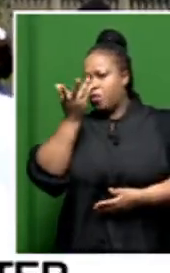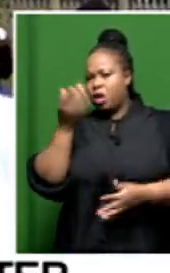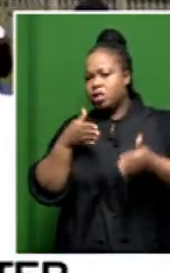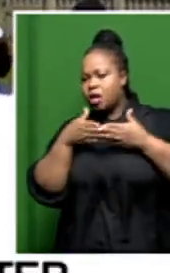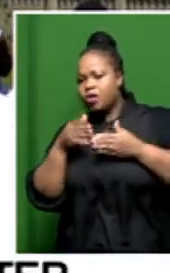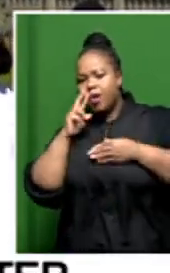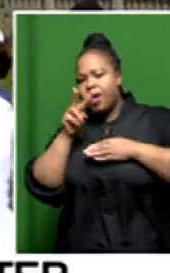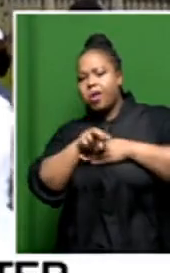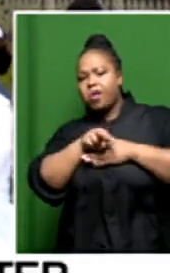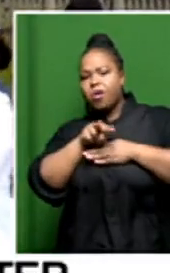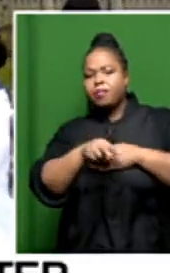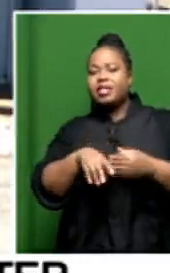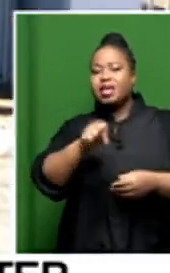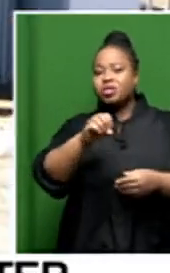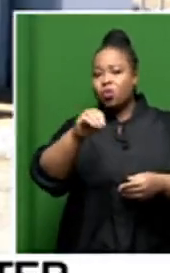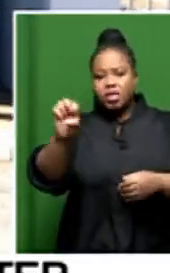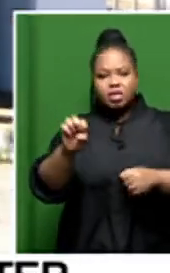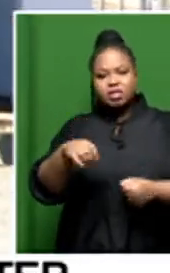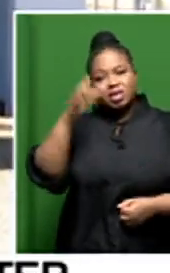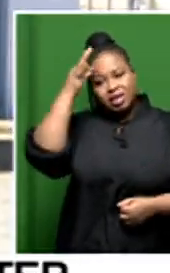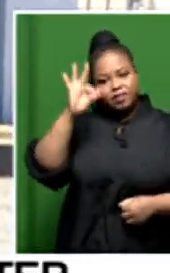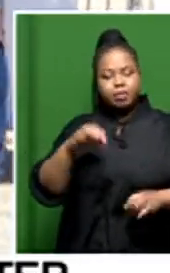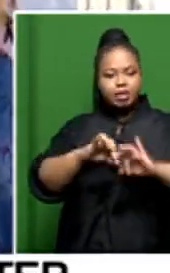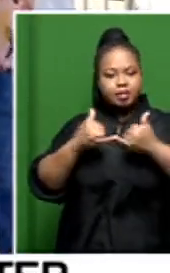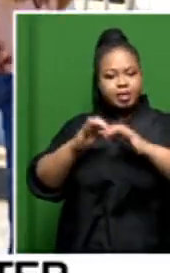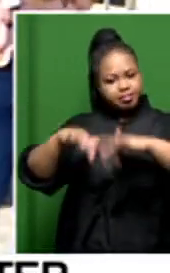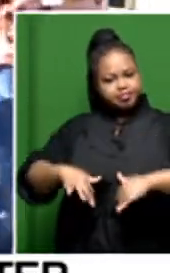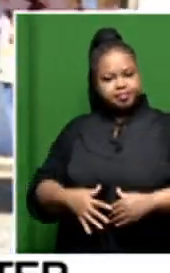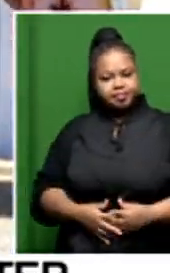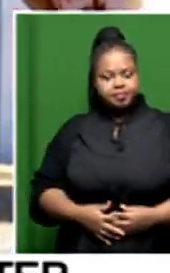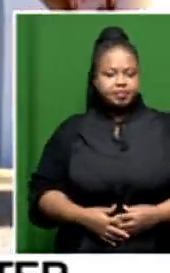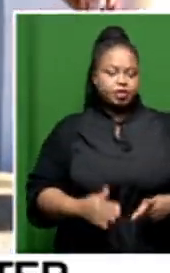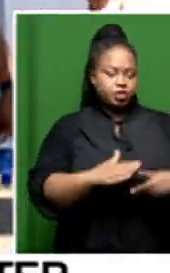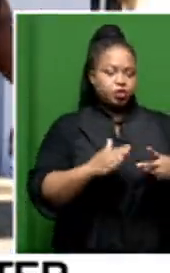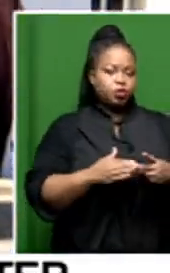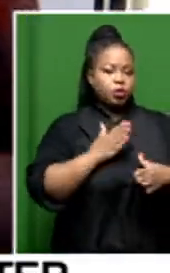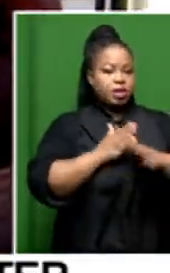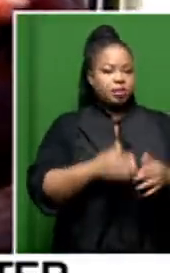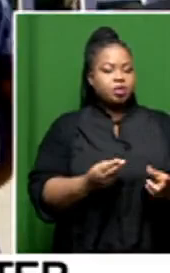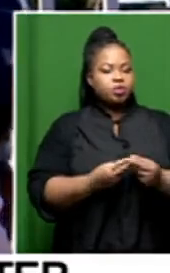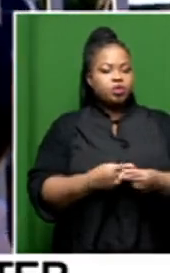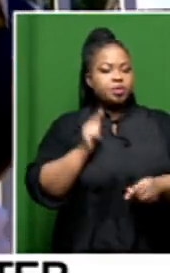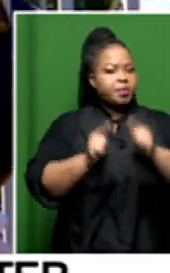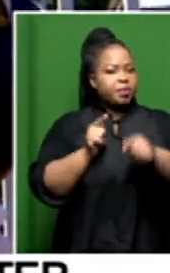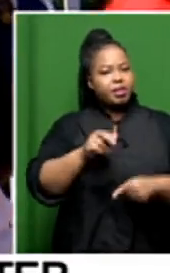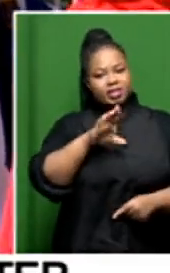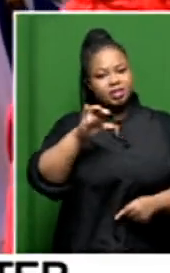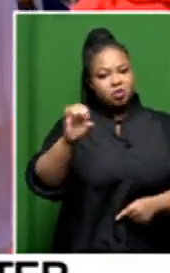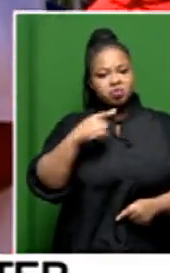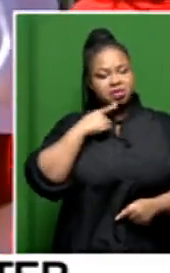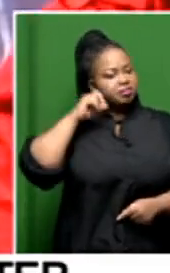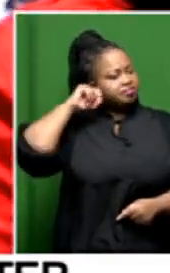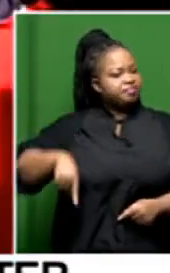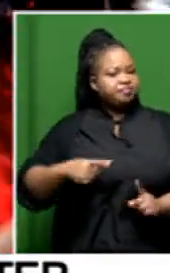corners, when SOEs are collapsing. Furthermore, the two labor unions accuse the CEO of not wanting to recognize them.